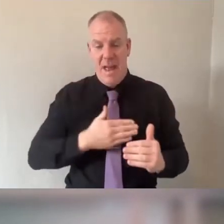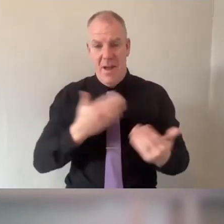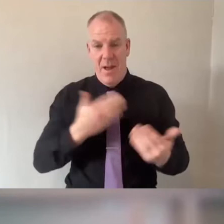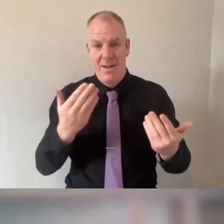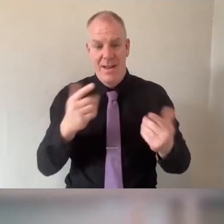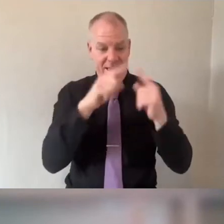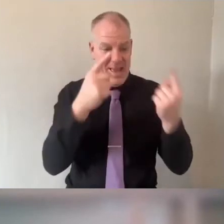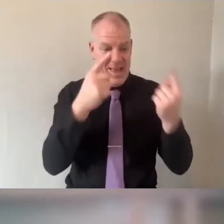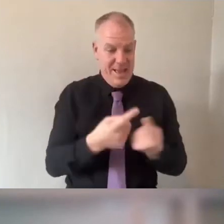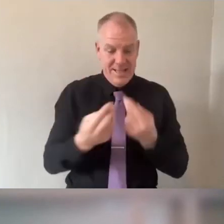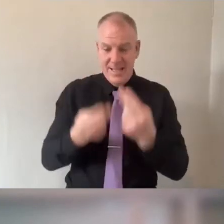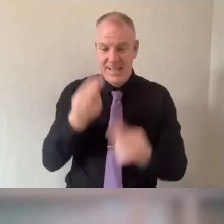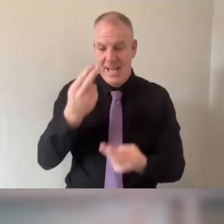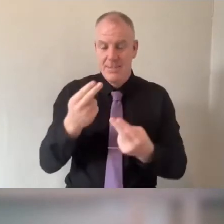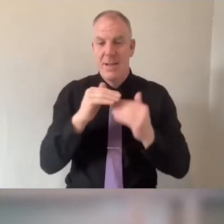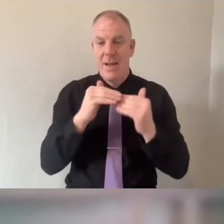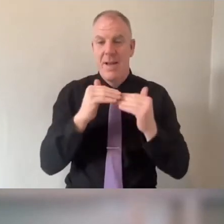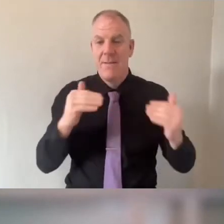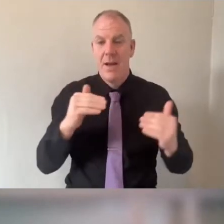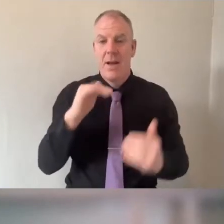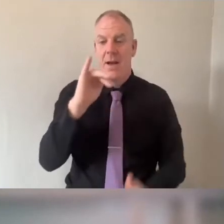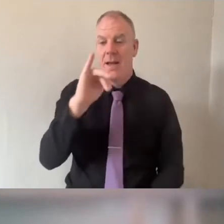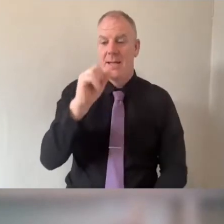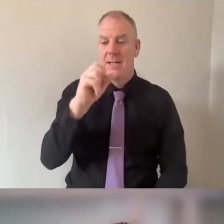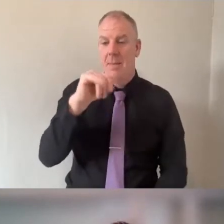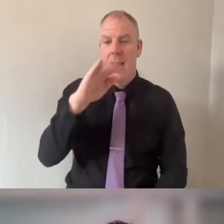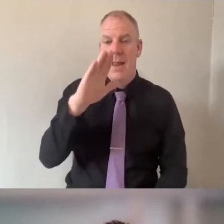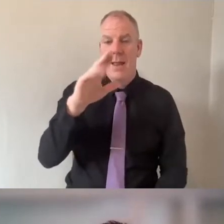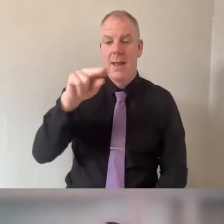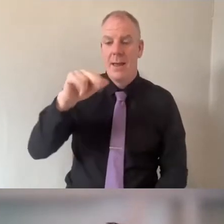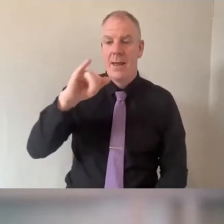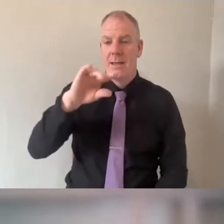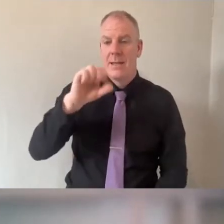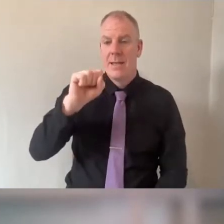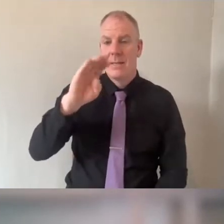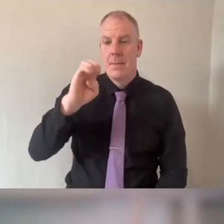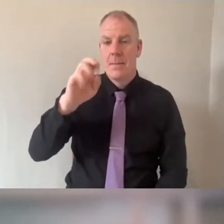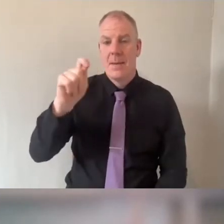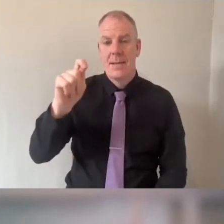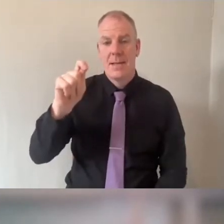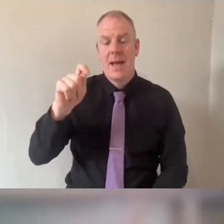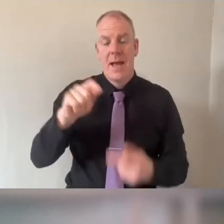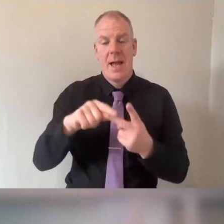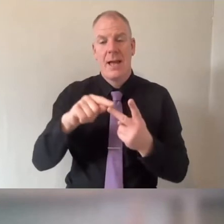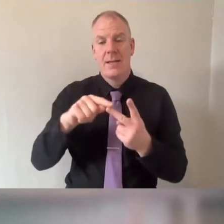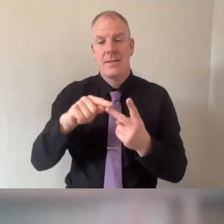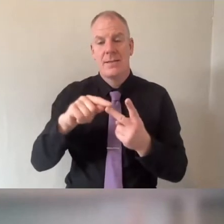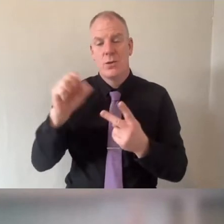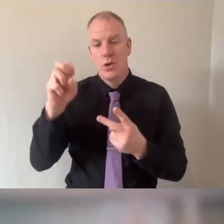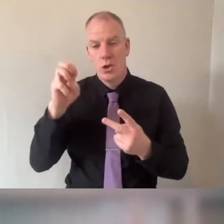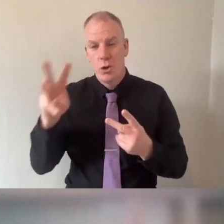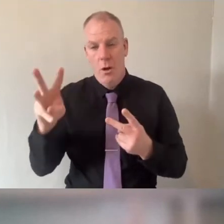apt? By Isabel Nisbet and Stuart Shaw. That's another useful publication that certainly I've enjoyed reading. So